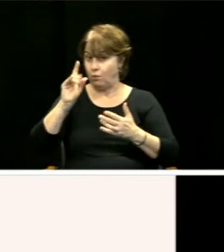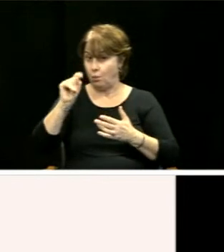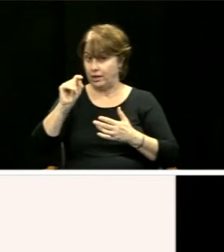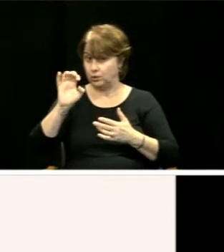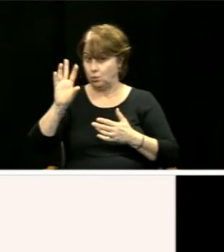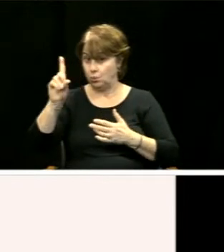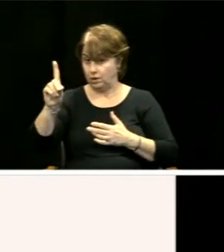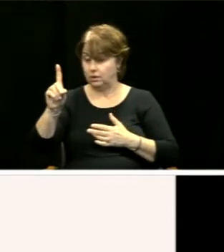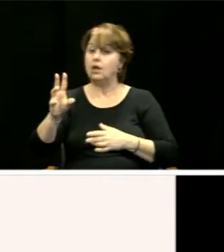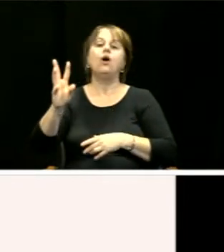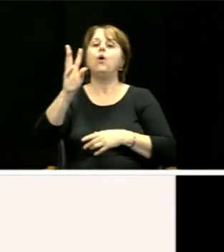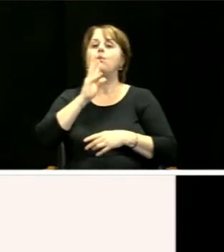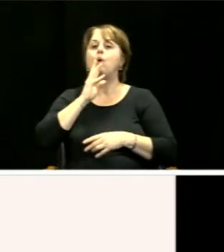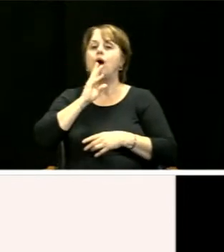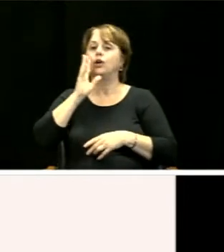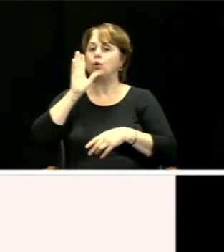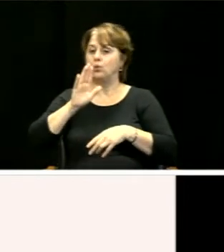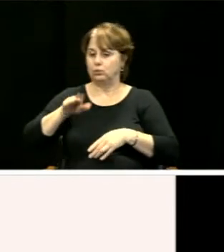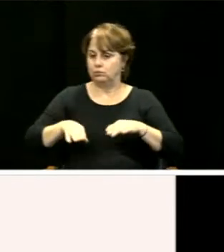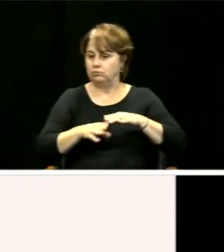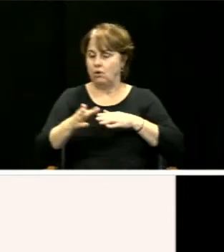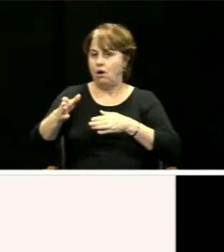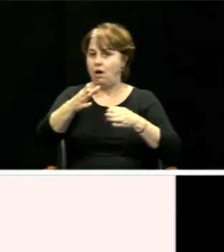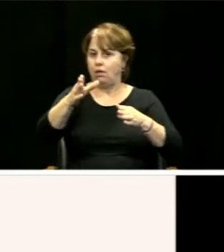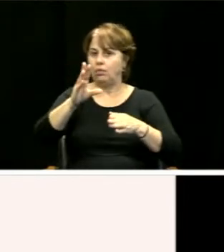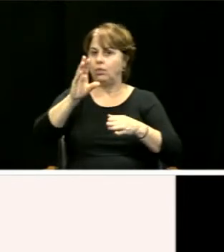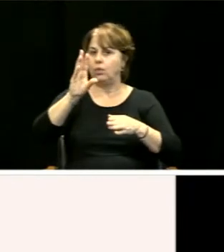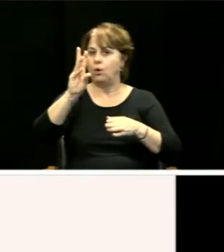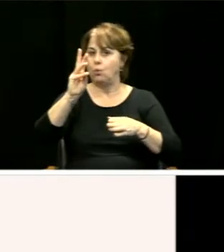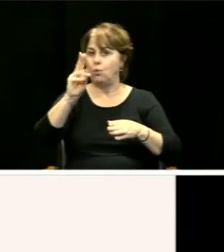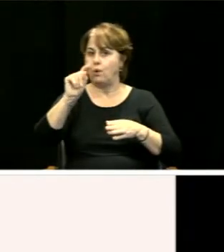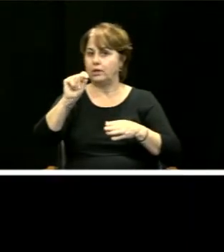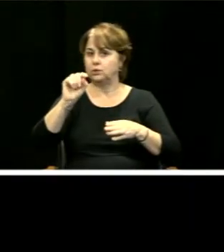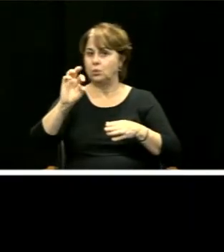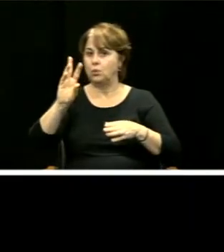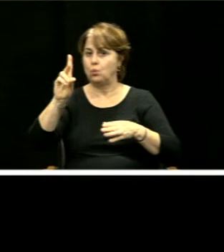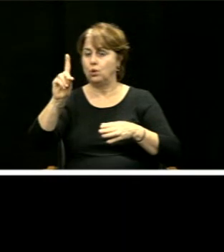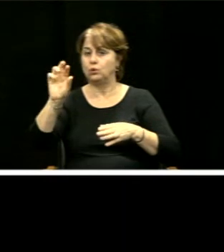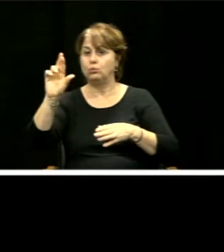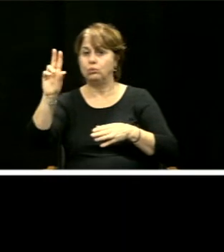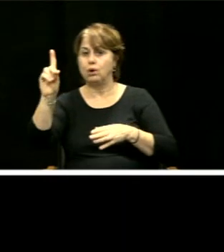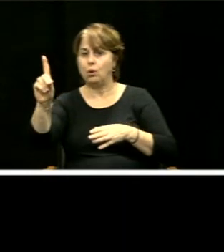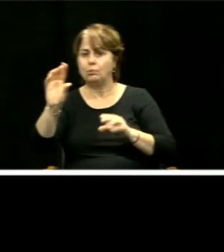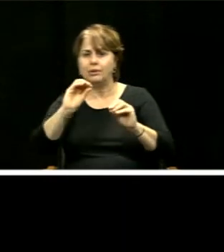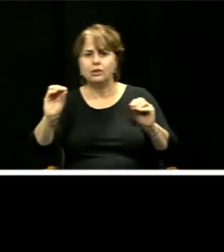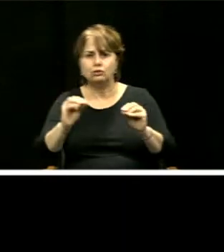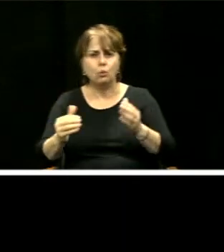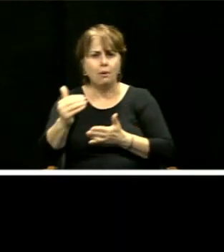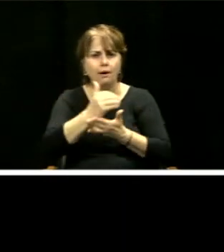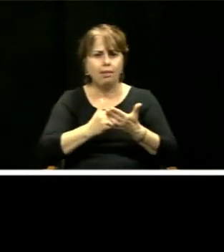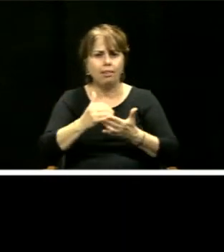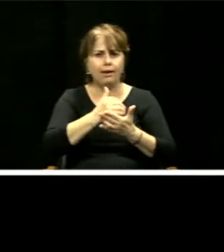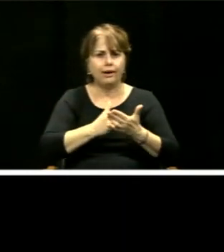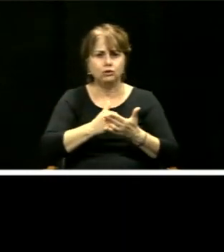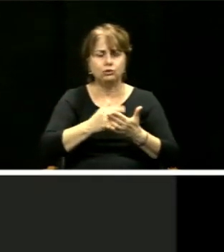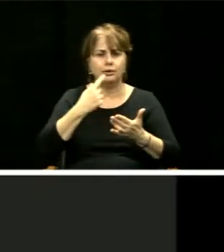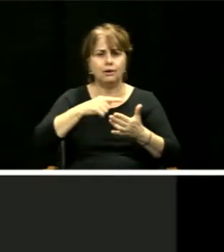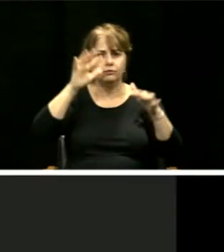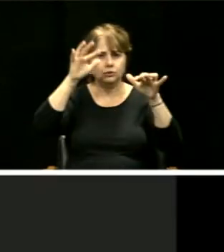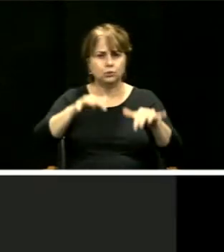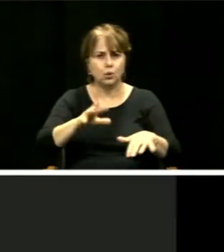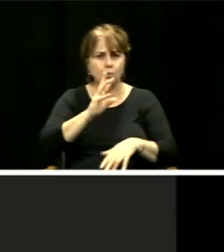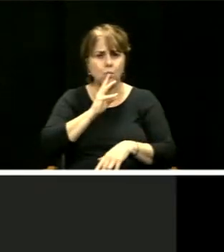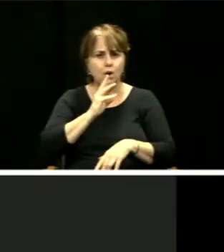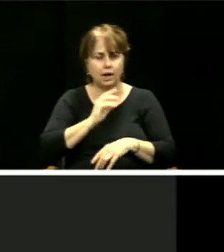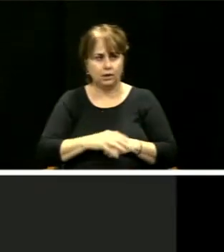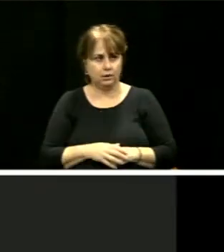going onto Westwood Road. There's virtually nothing on Westwood Road to collect stormwater. And